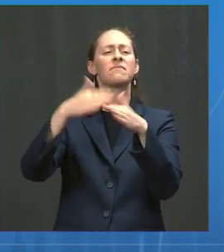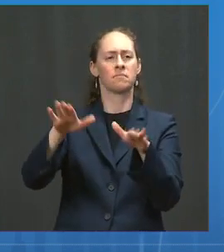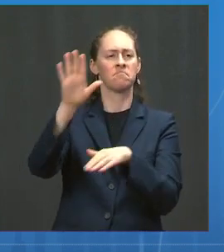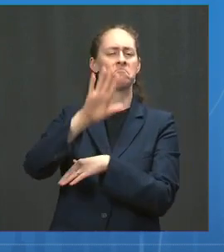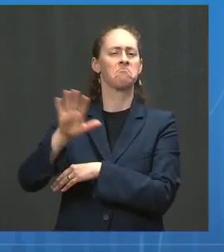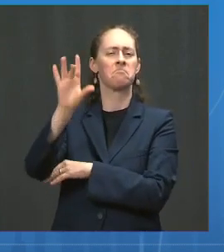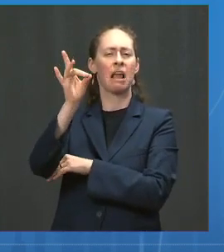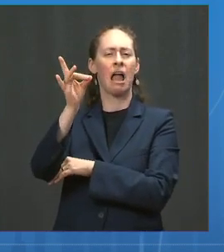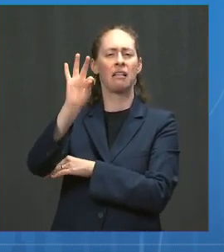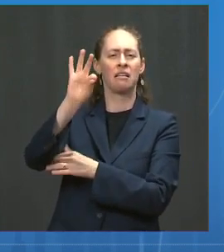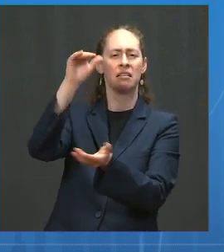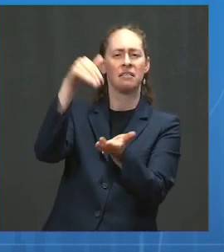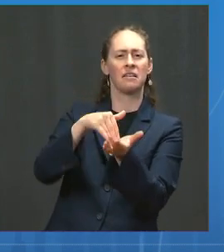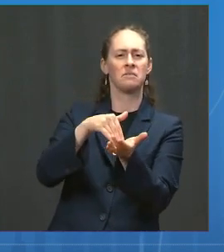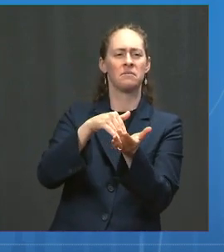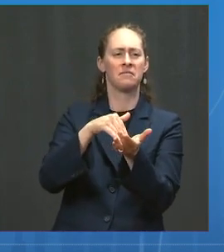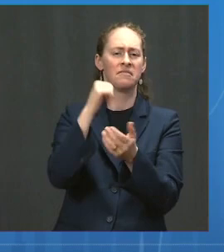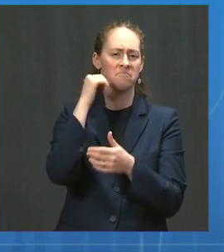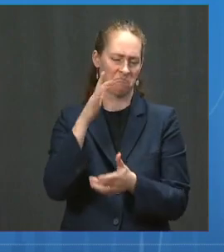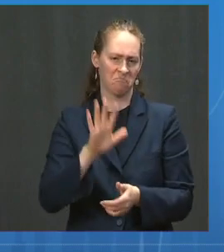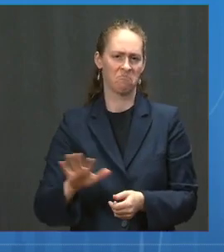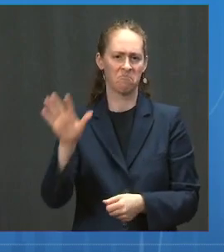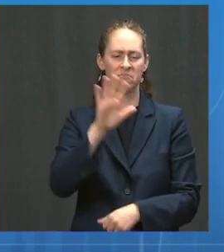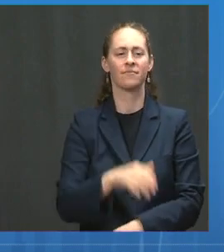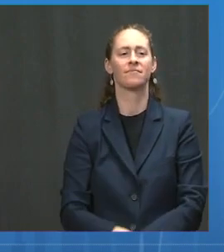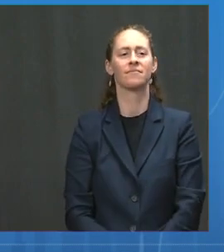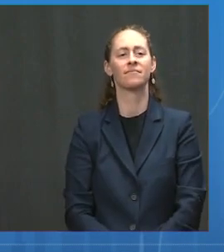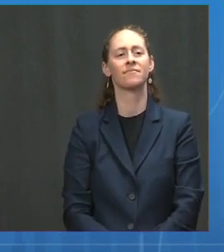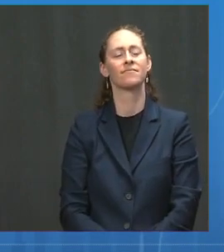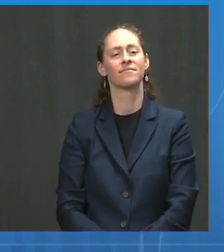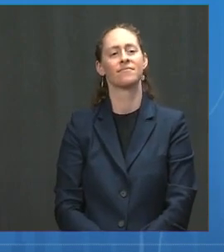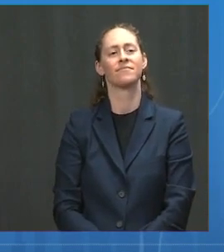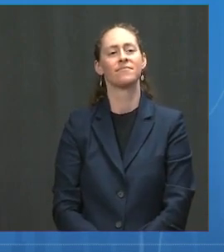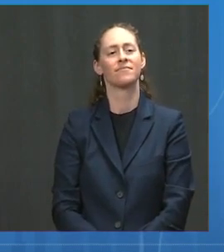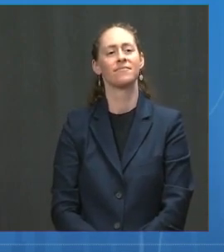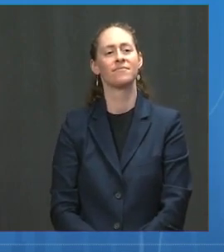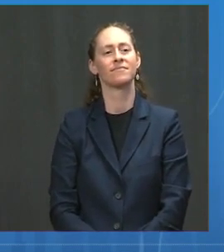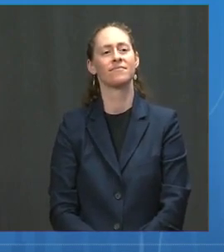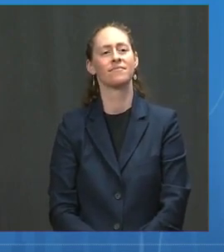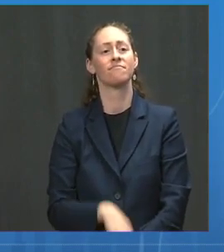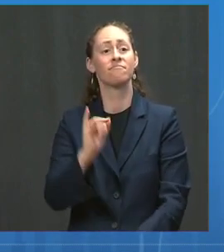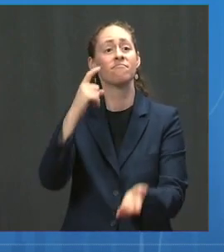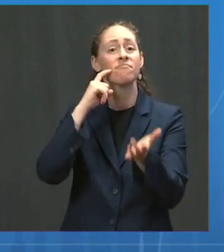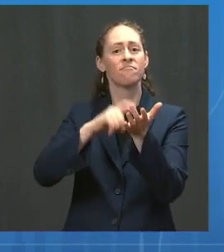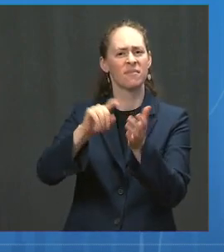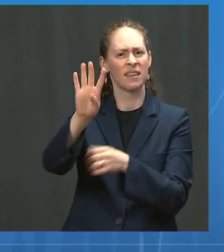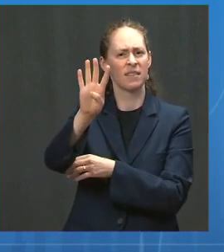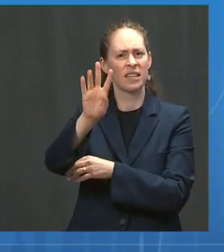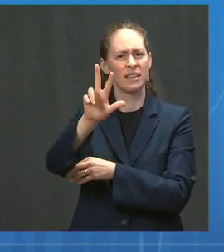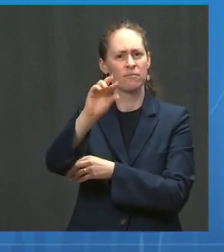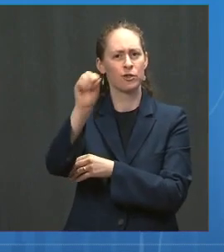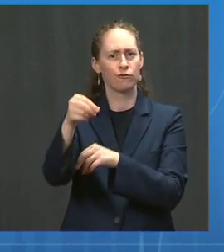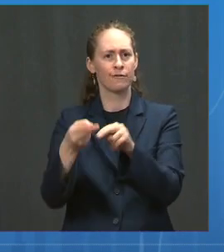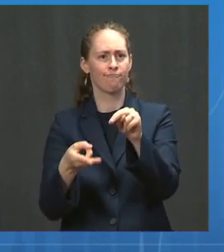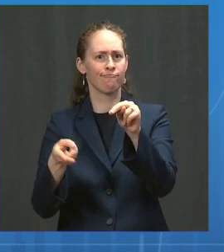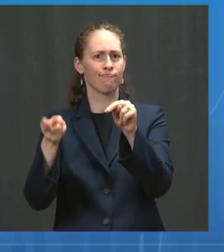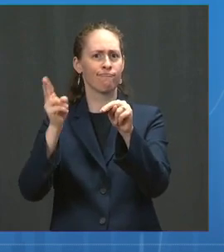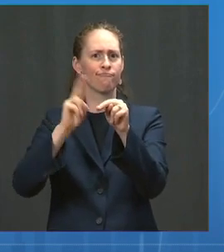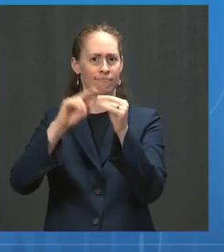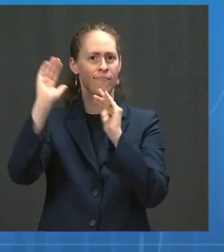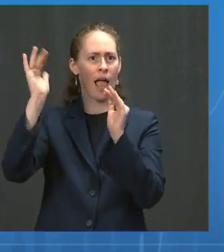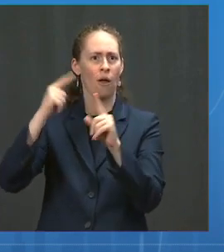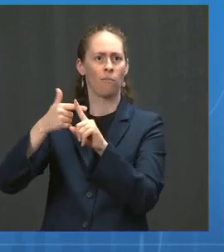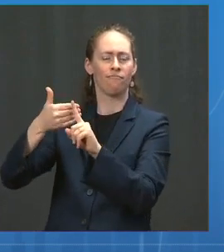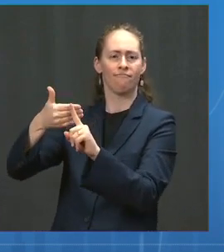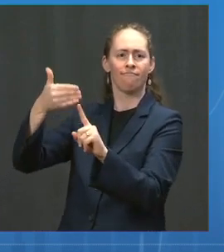89,463 cases per day. This represents an increase of 43% from the prior 7-day average. The 7-day average of